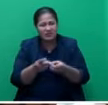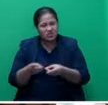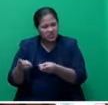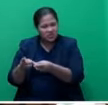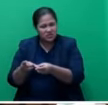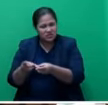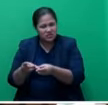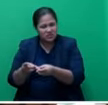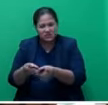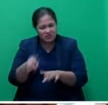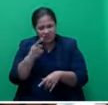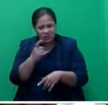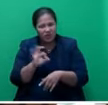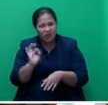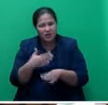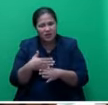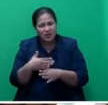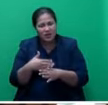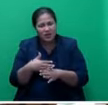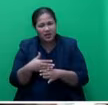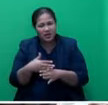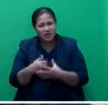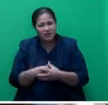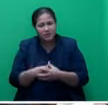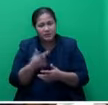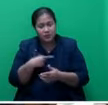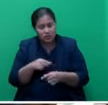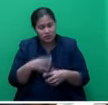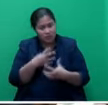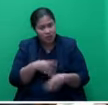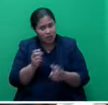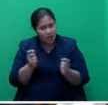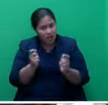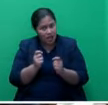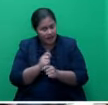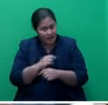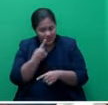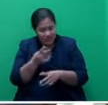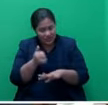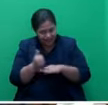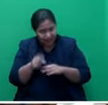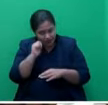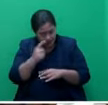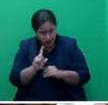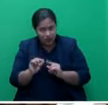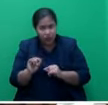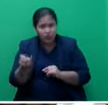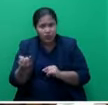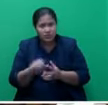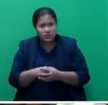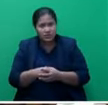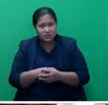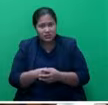work? Does this amendment say that government will have an input into it? Does it alter the way that